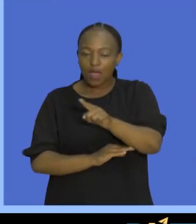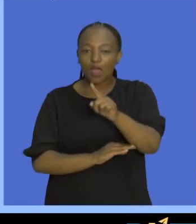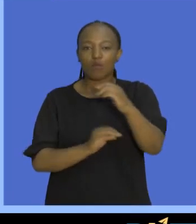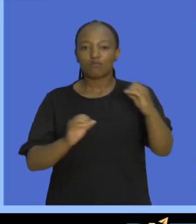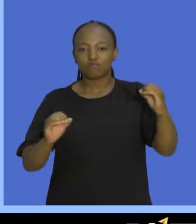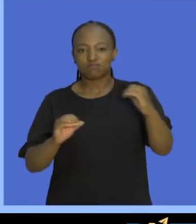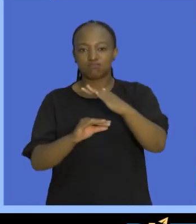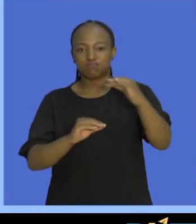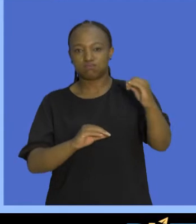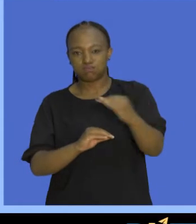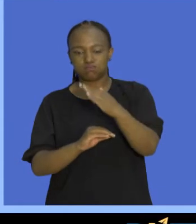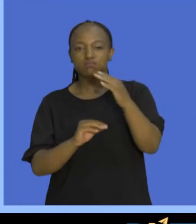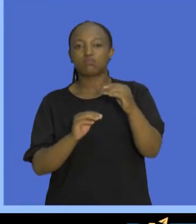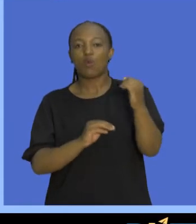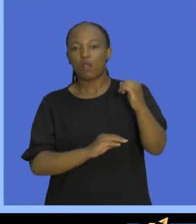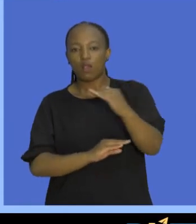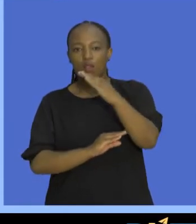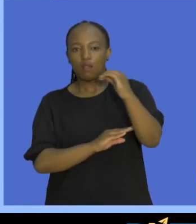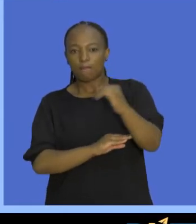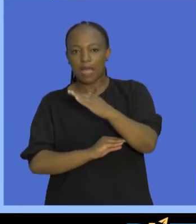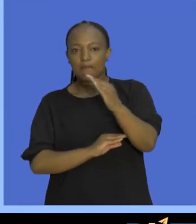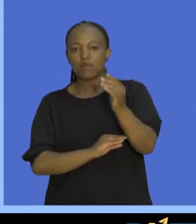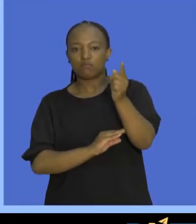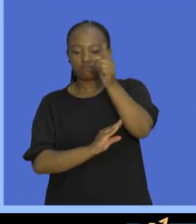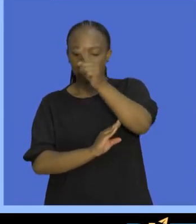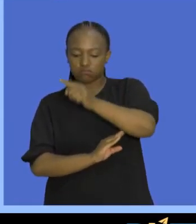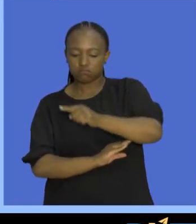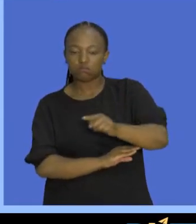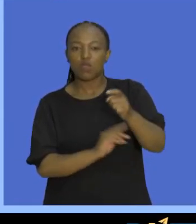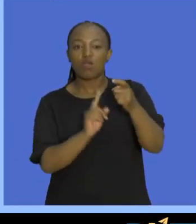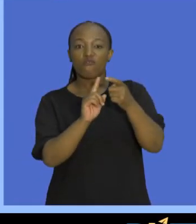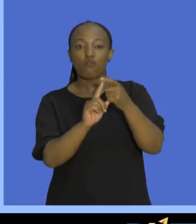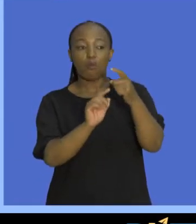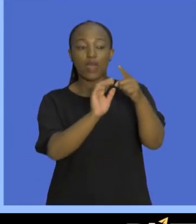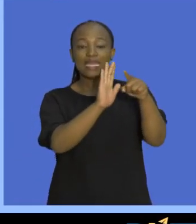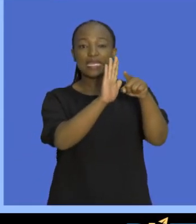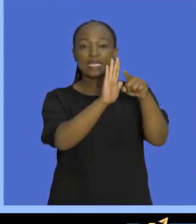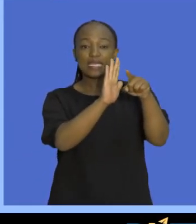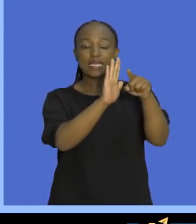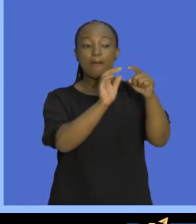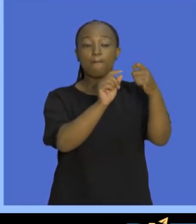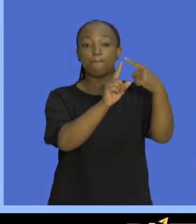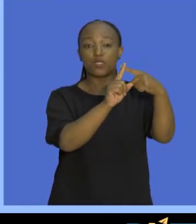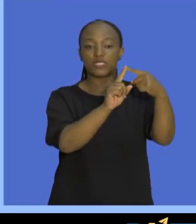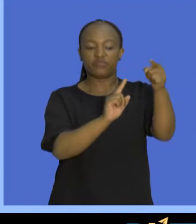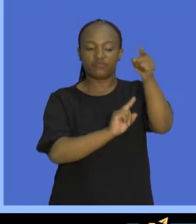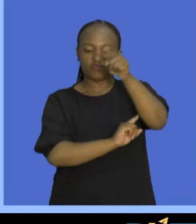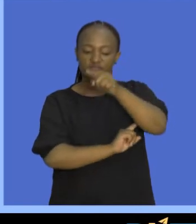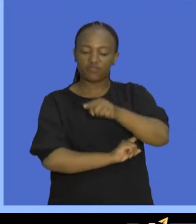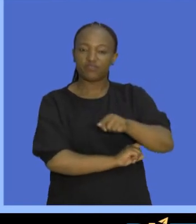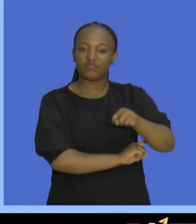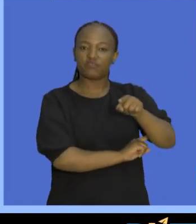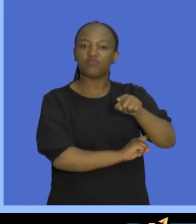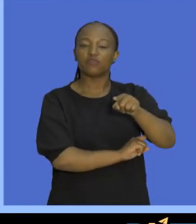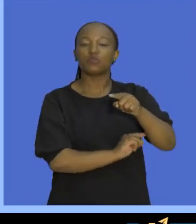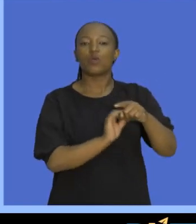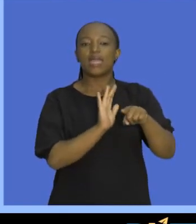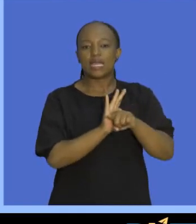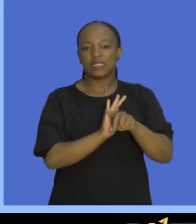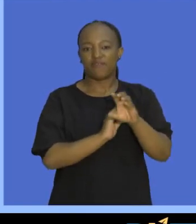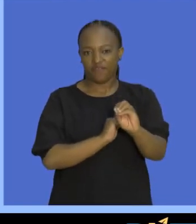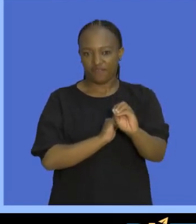conventional current flowing from the positive terminal to the negative terminal. The reason why there is no current in